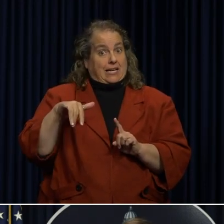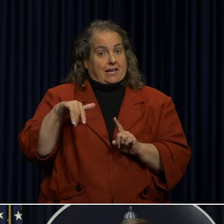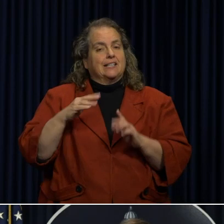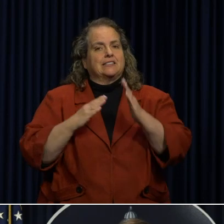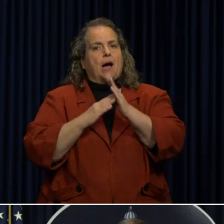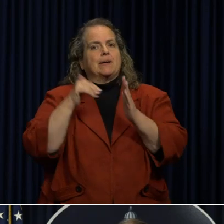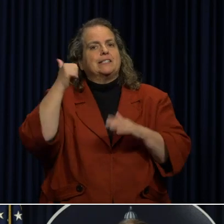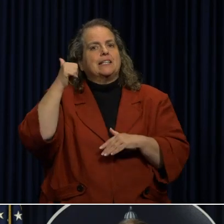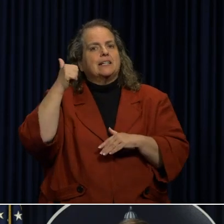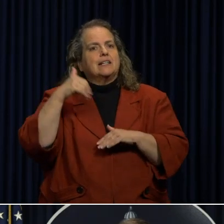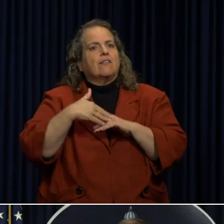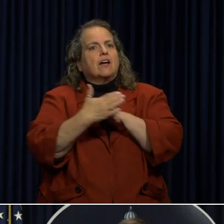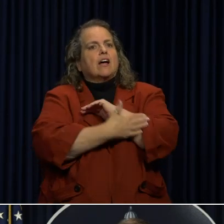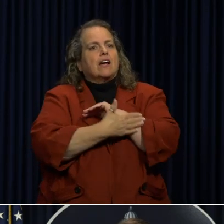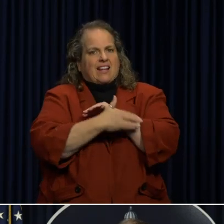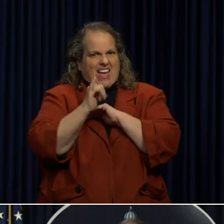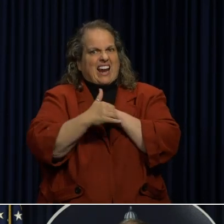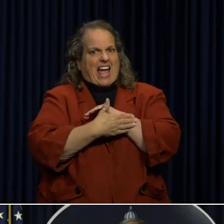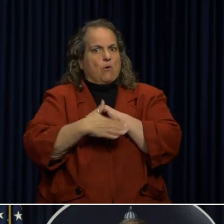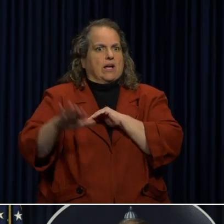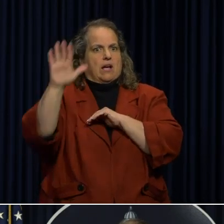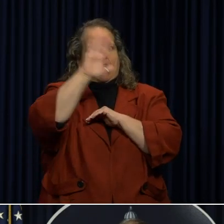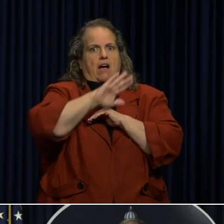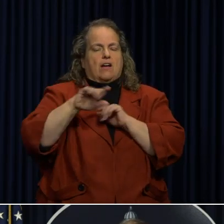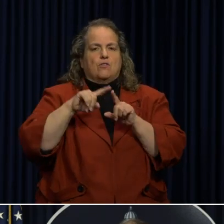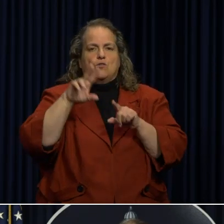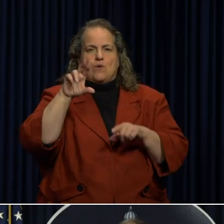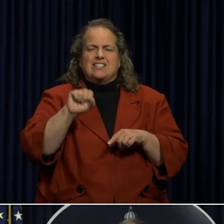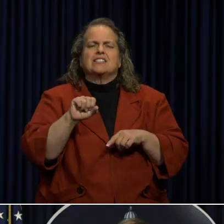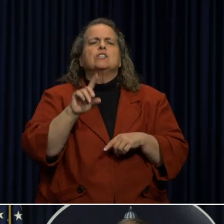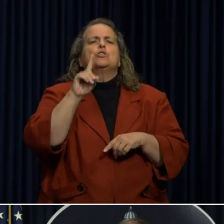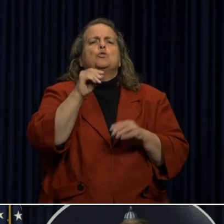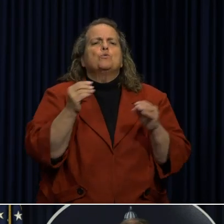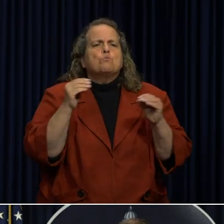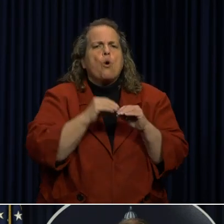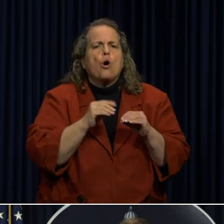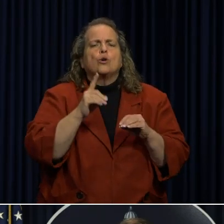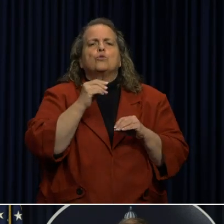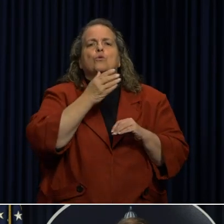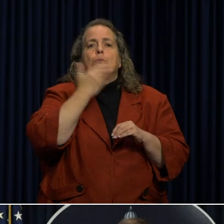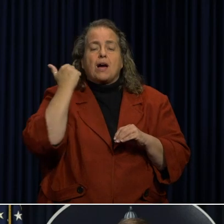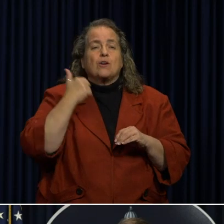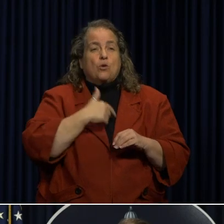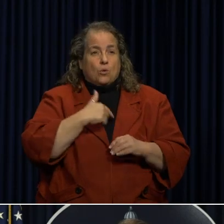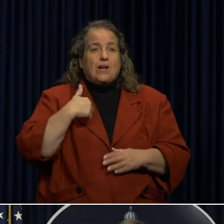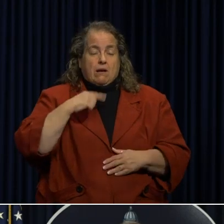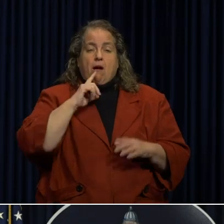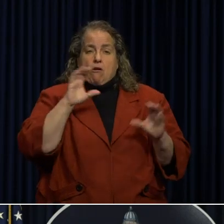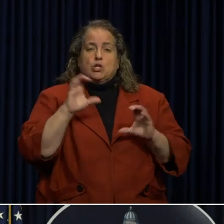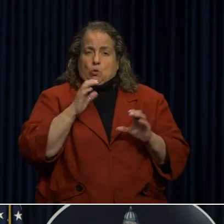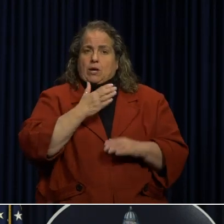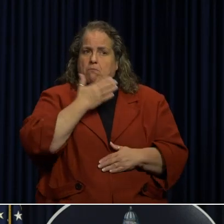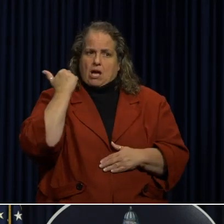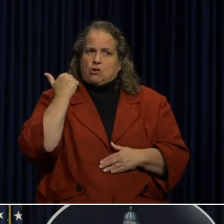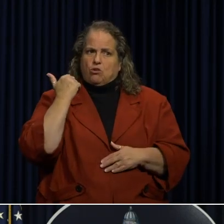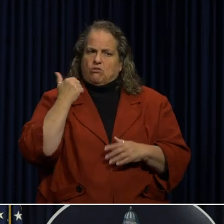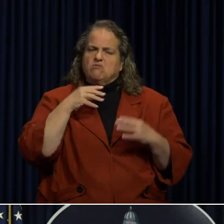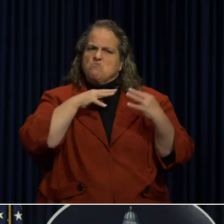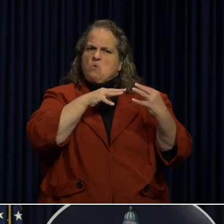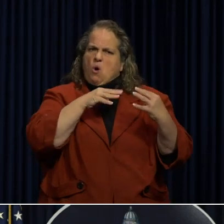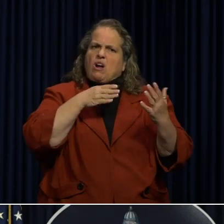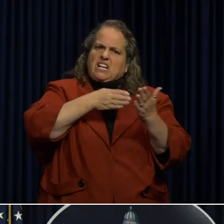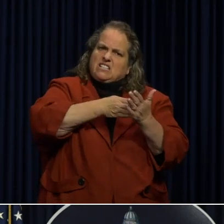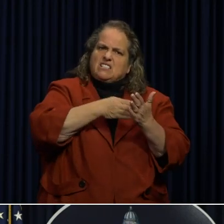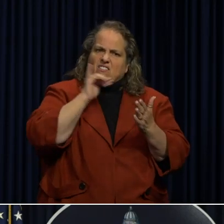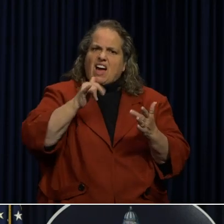percentage that's responding. Let's do more. Let's do better. I think we're doing better against this virus. We can do better in this as